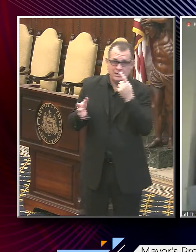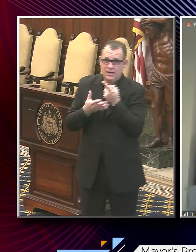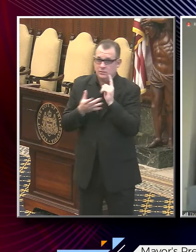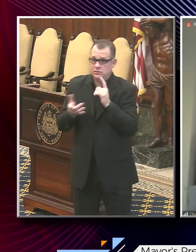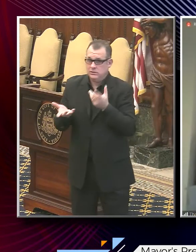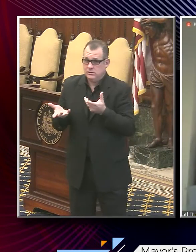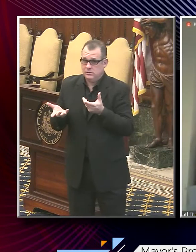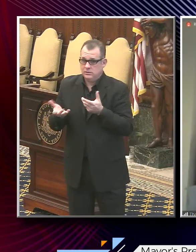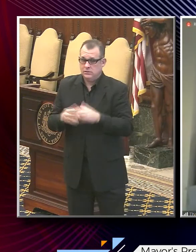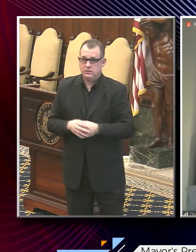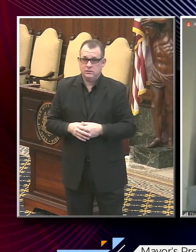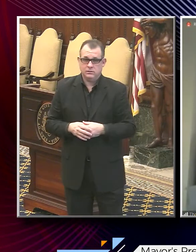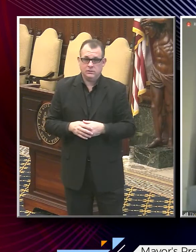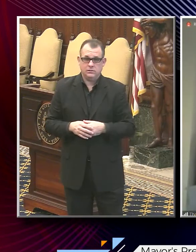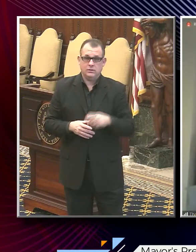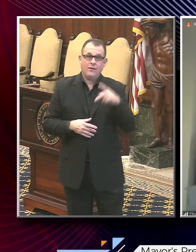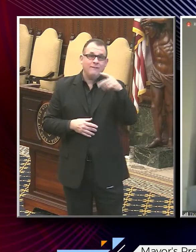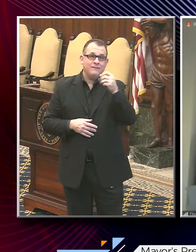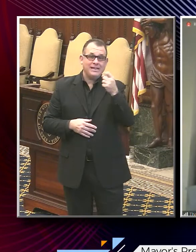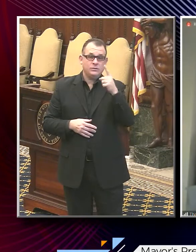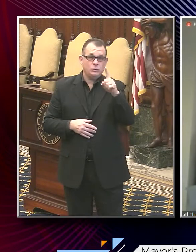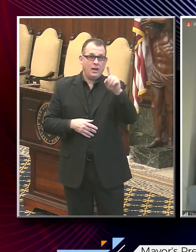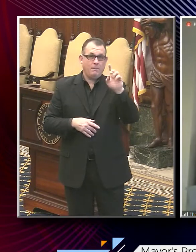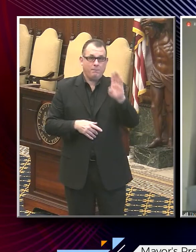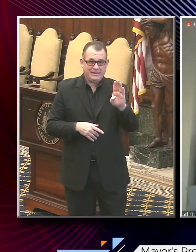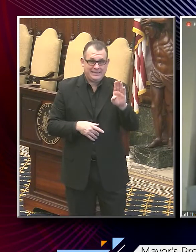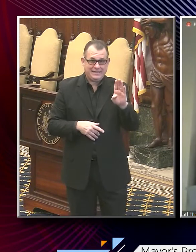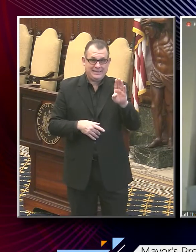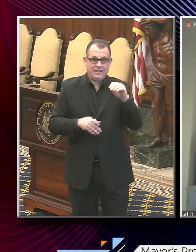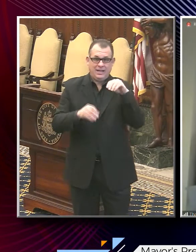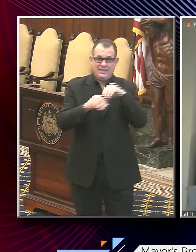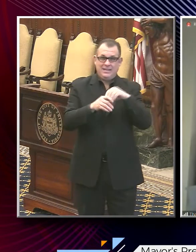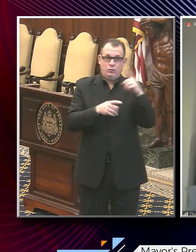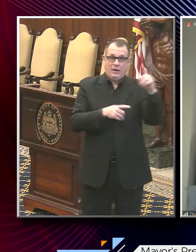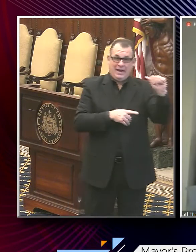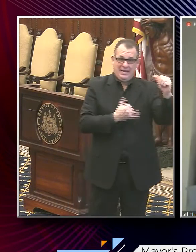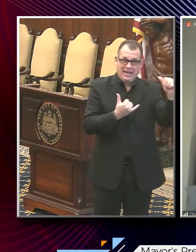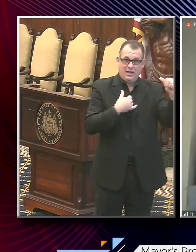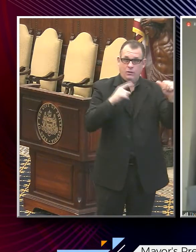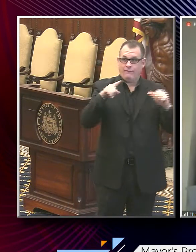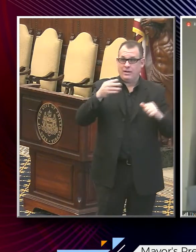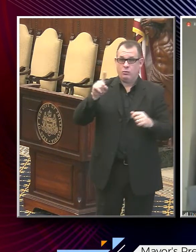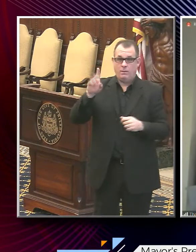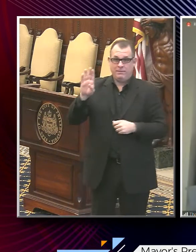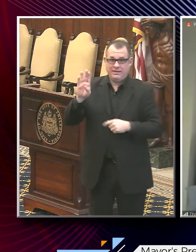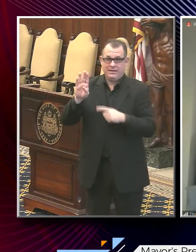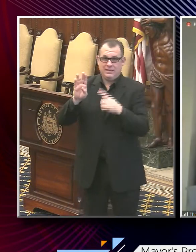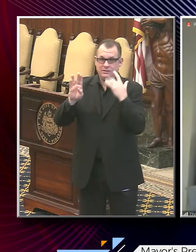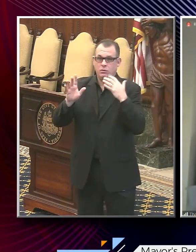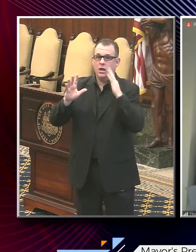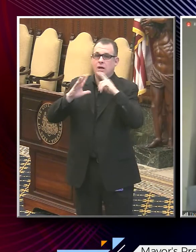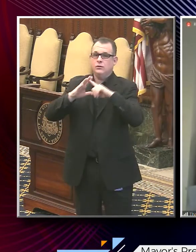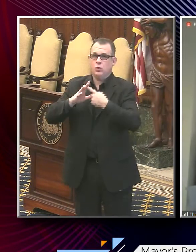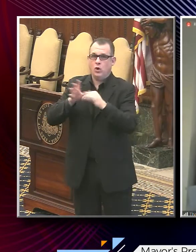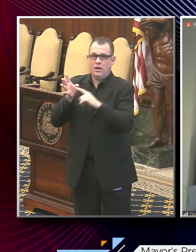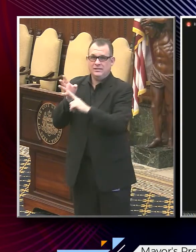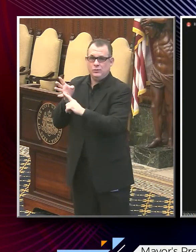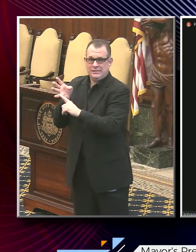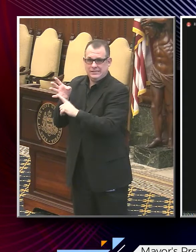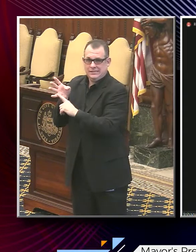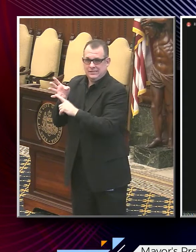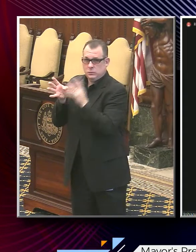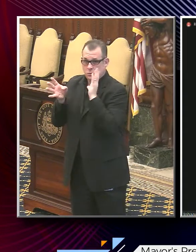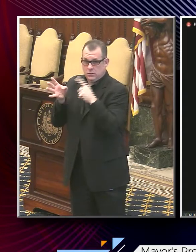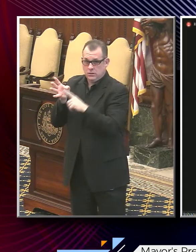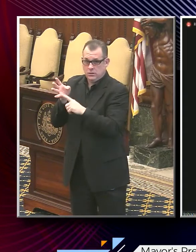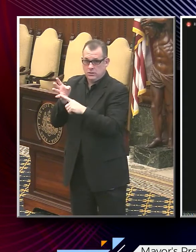week? I was referring to phase 1B. We are currently in phase 1A. So phase 1B is likely to start right around the end of